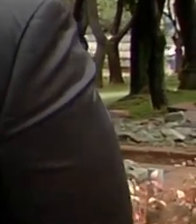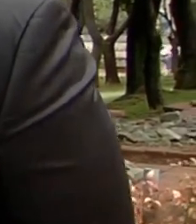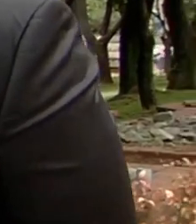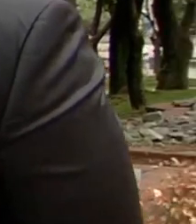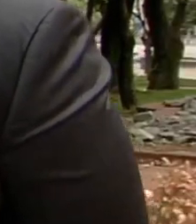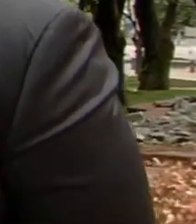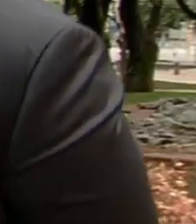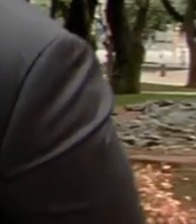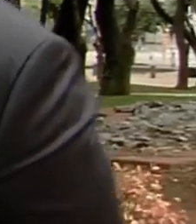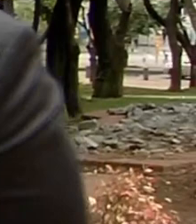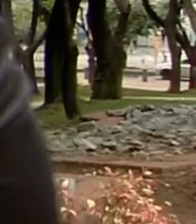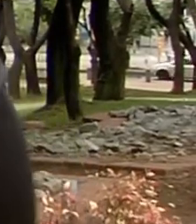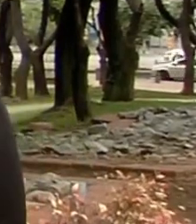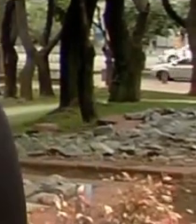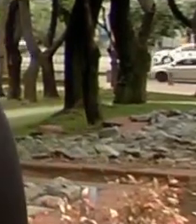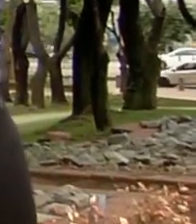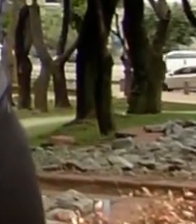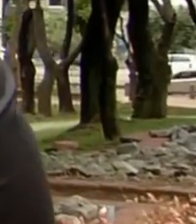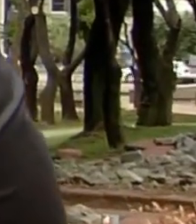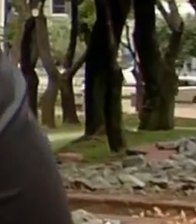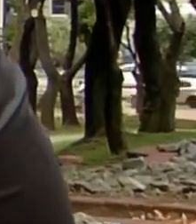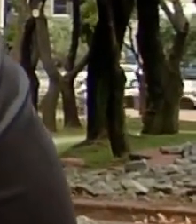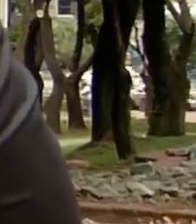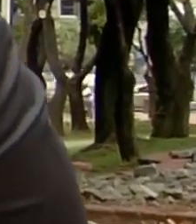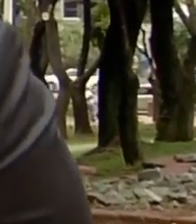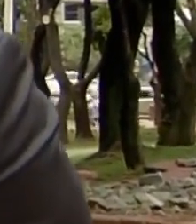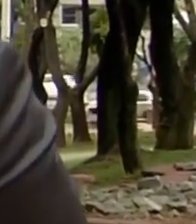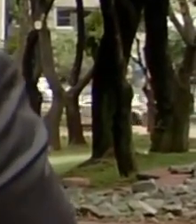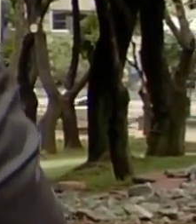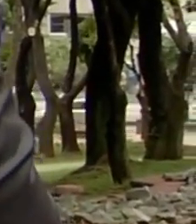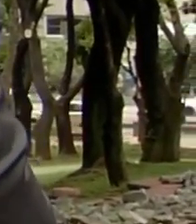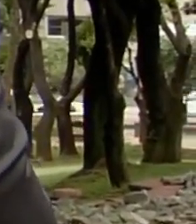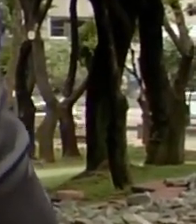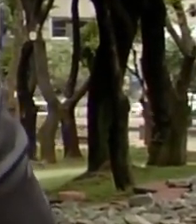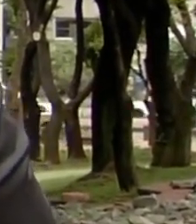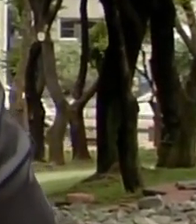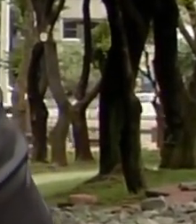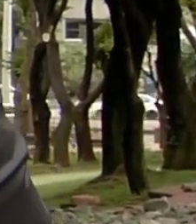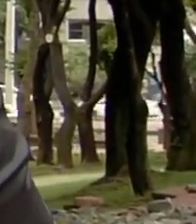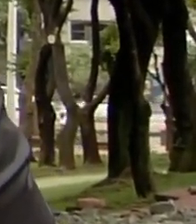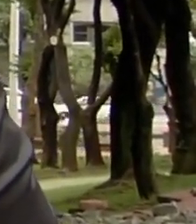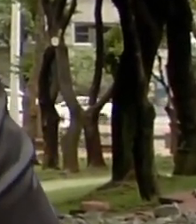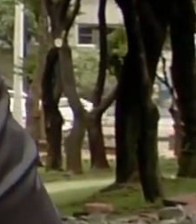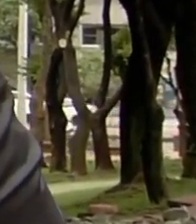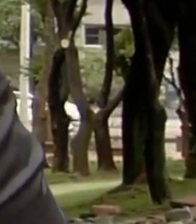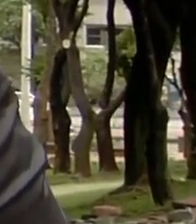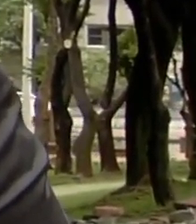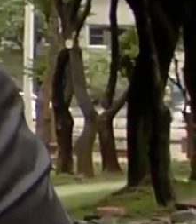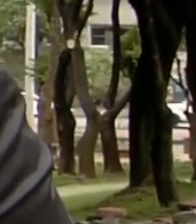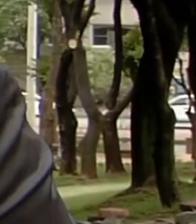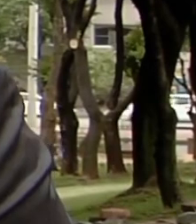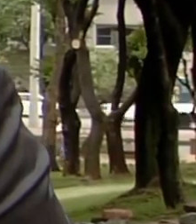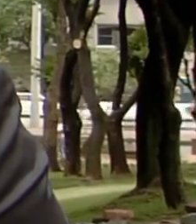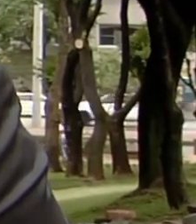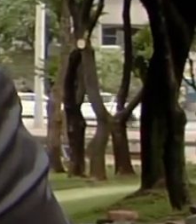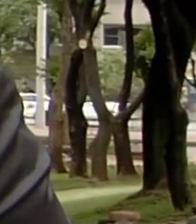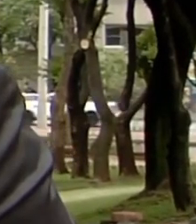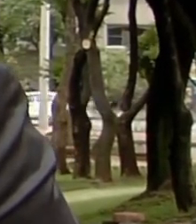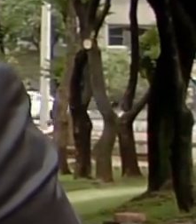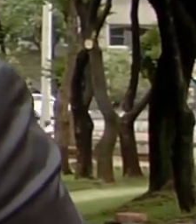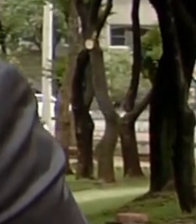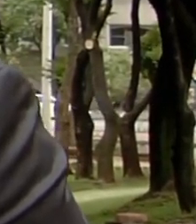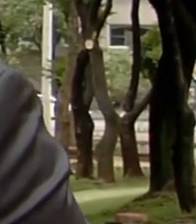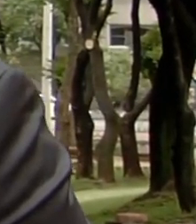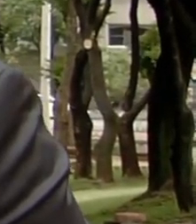decision. So there was no RC meeting. Yesterday there was a POB meeting convening